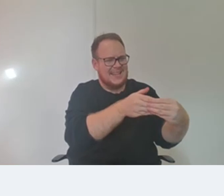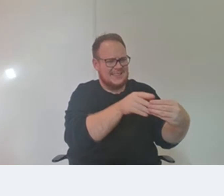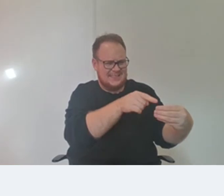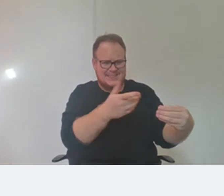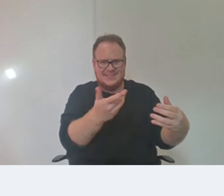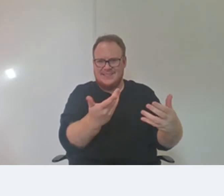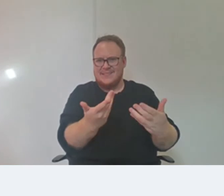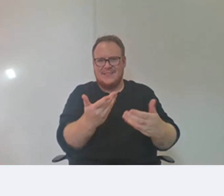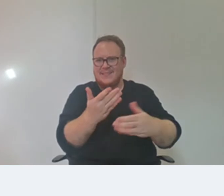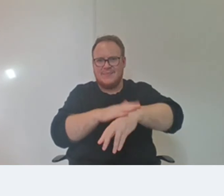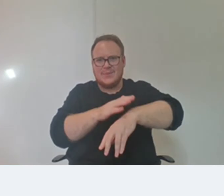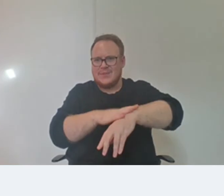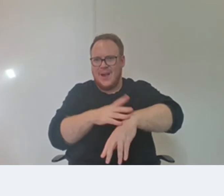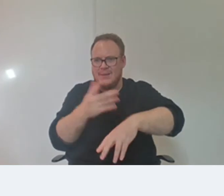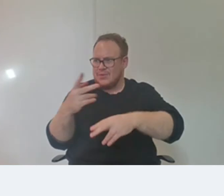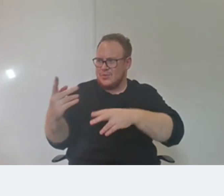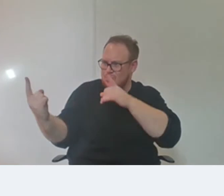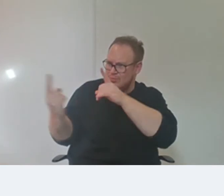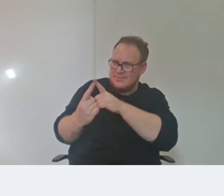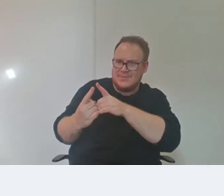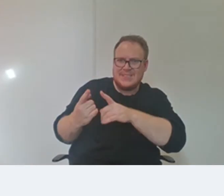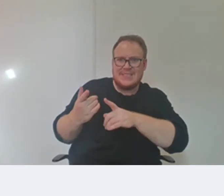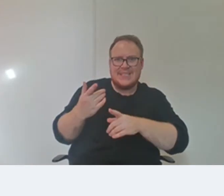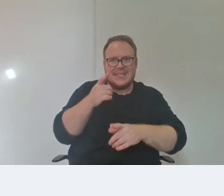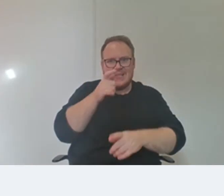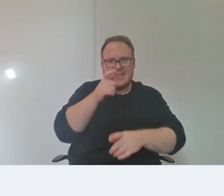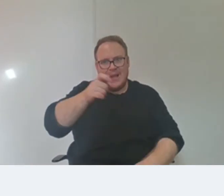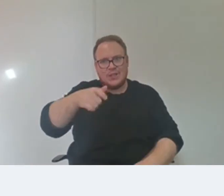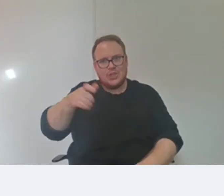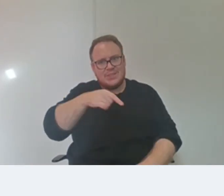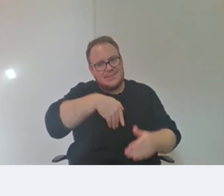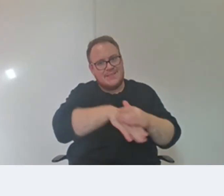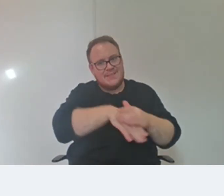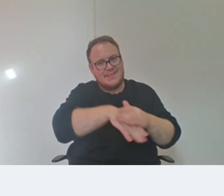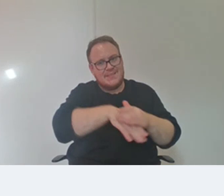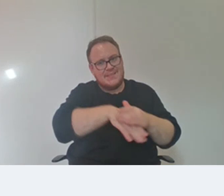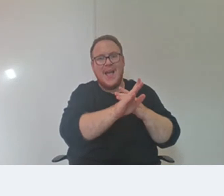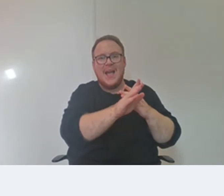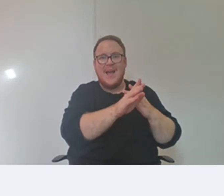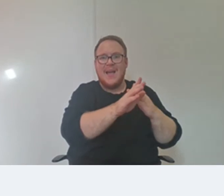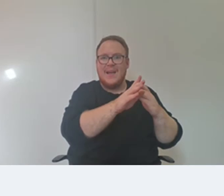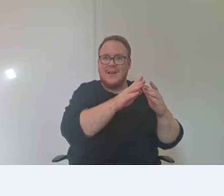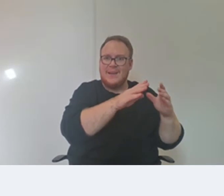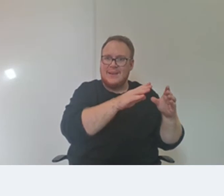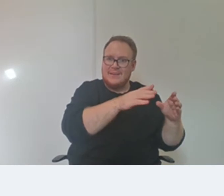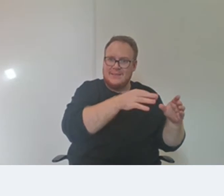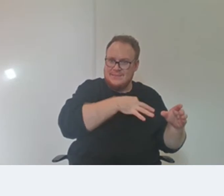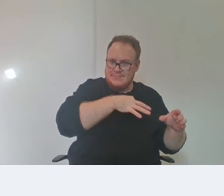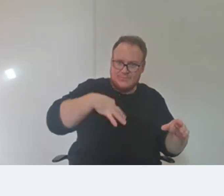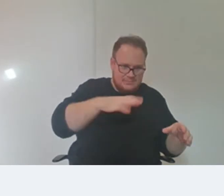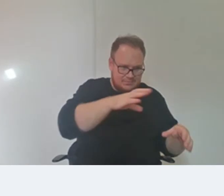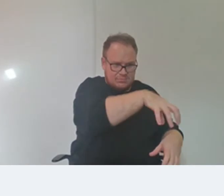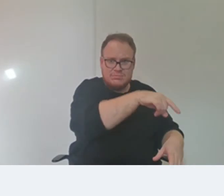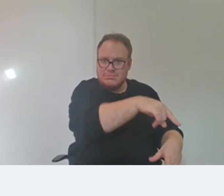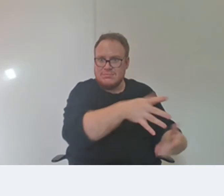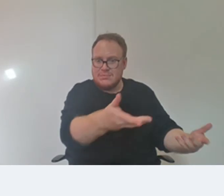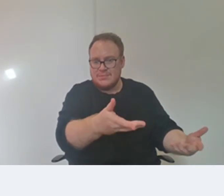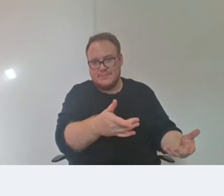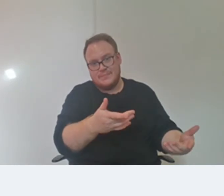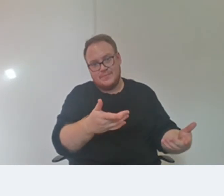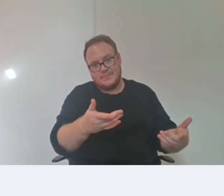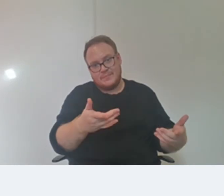patients within their practice. We've already got, my phone is red hot with people ringing up